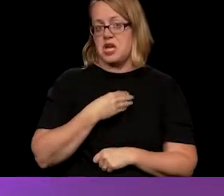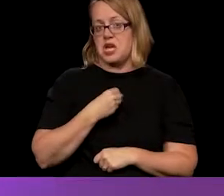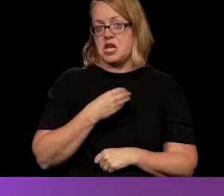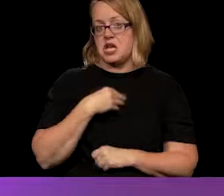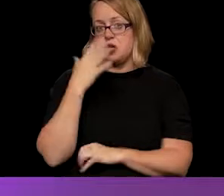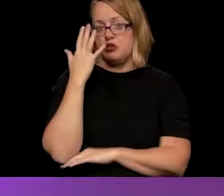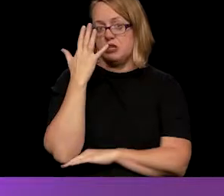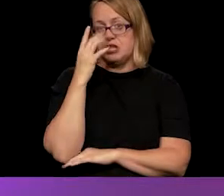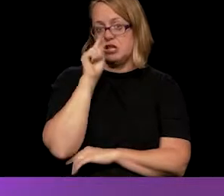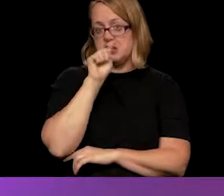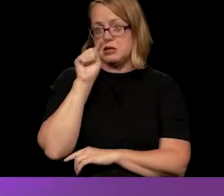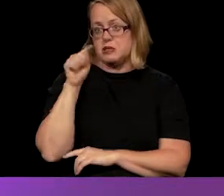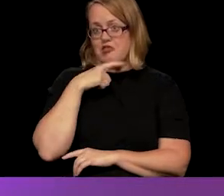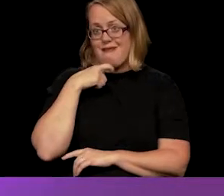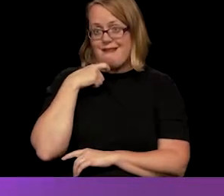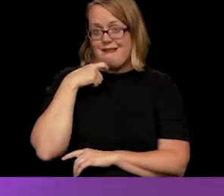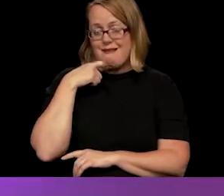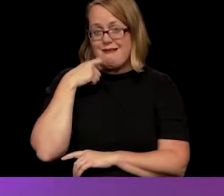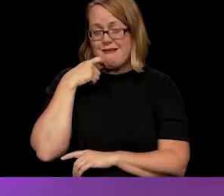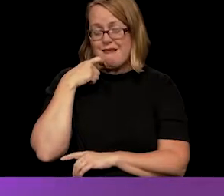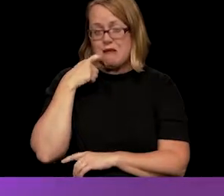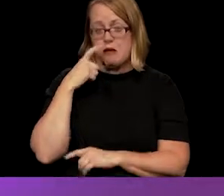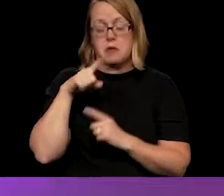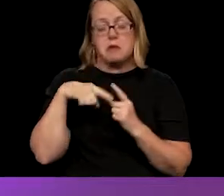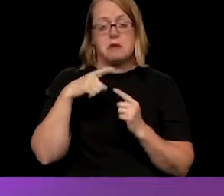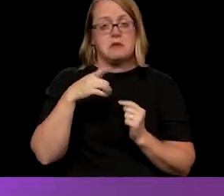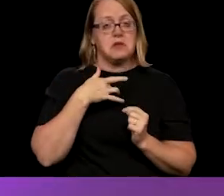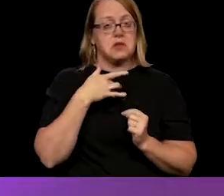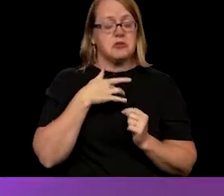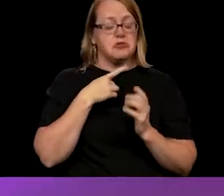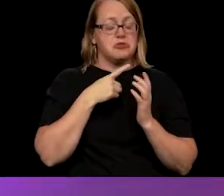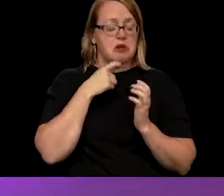ahead, get some orange on there.